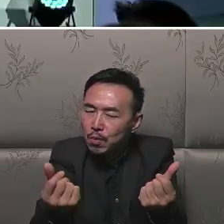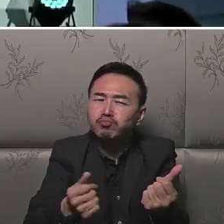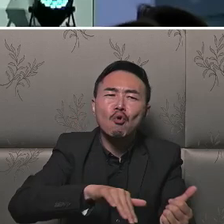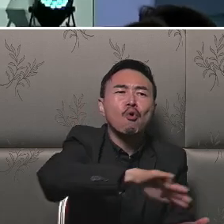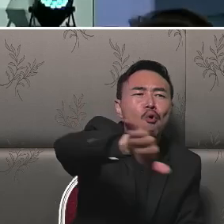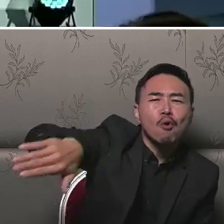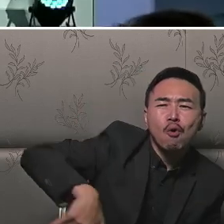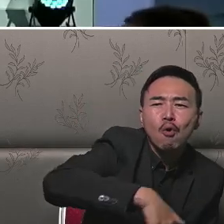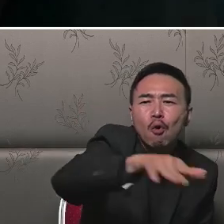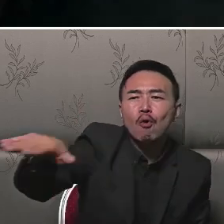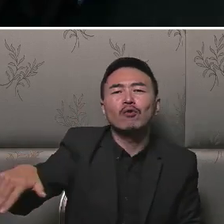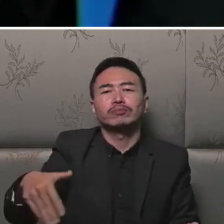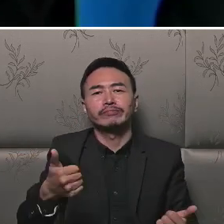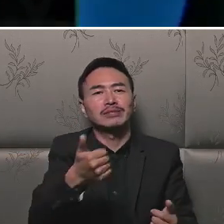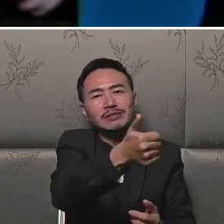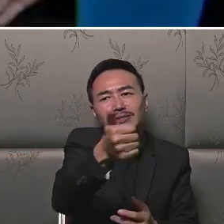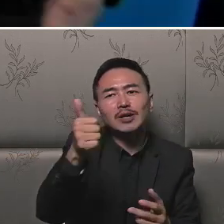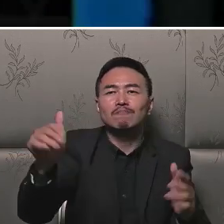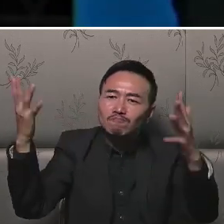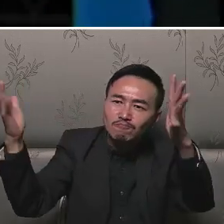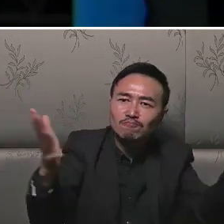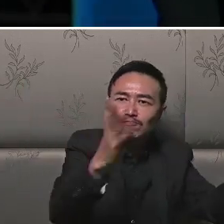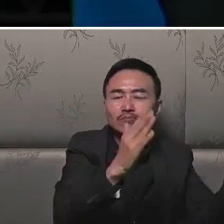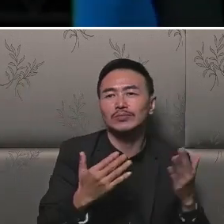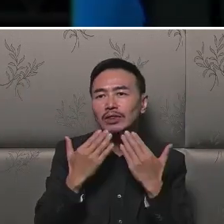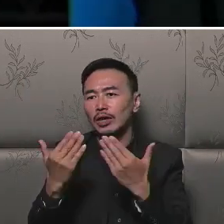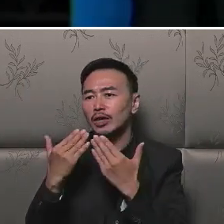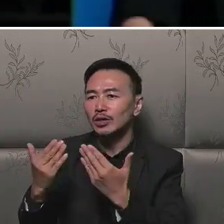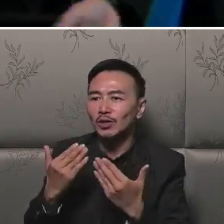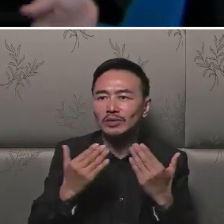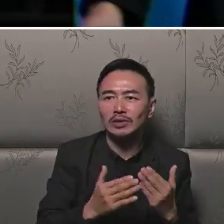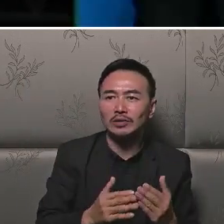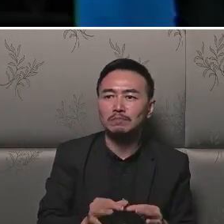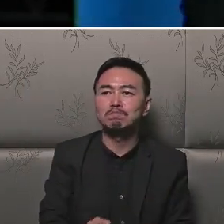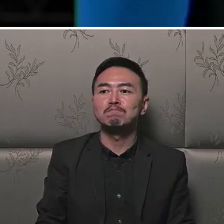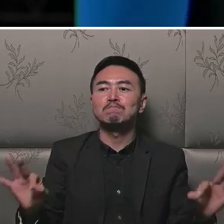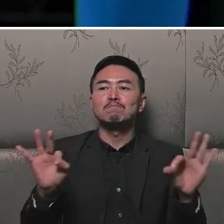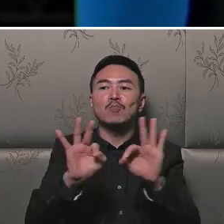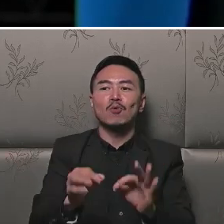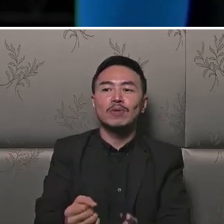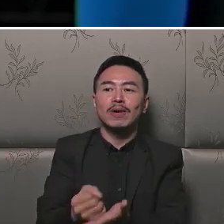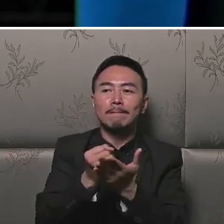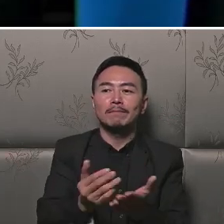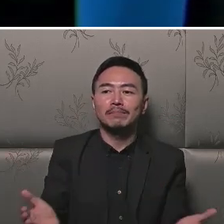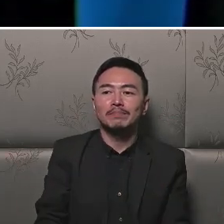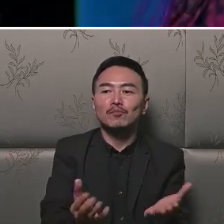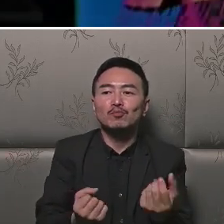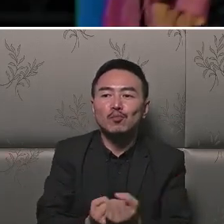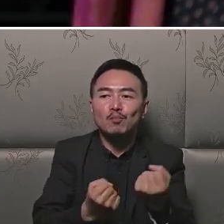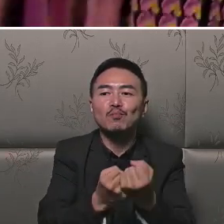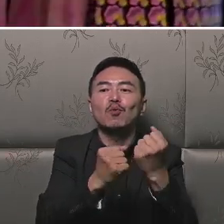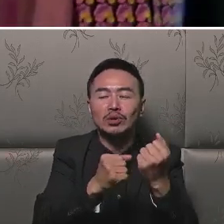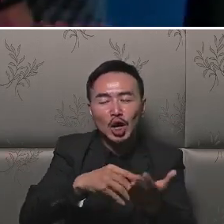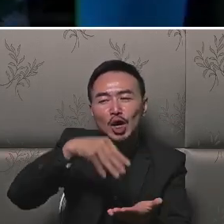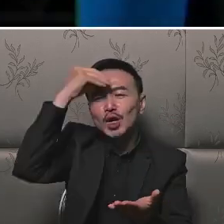stage and for you yourself. Thank you very much. I'd like to inform all ladies and gentlemen a little bit about